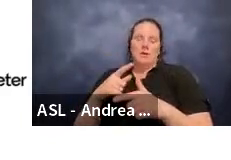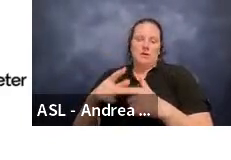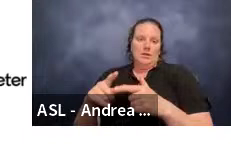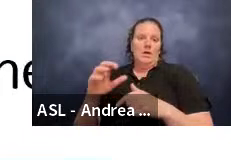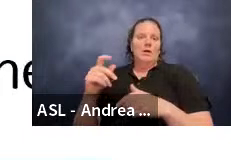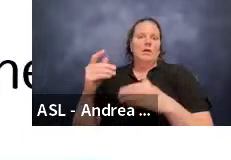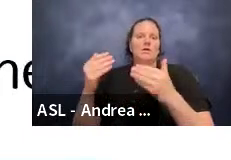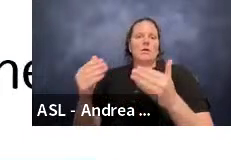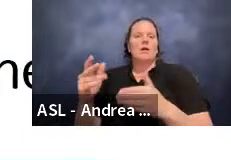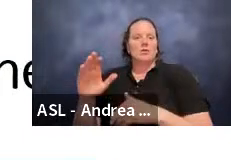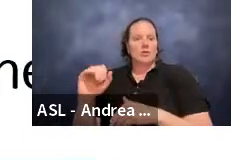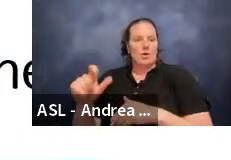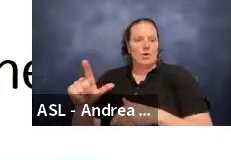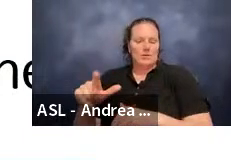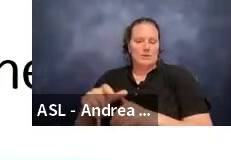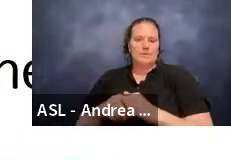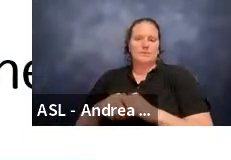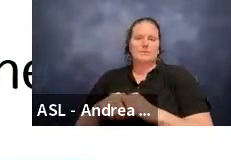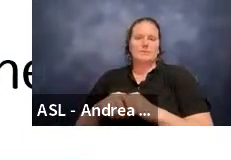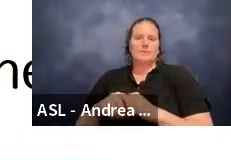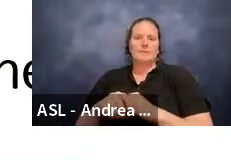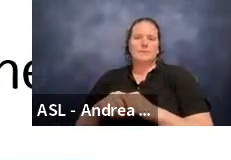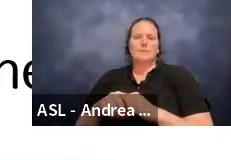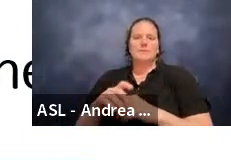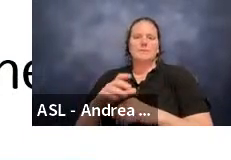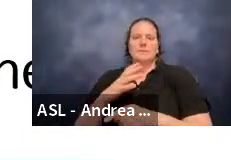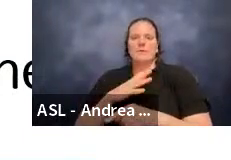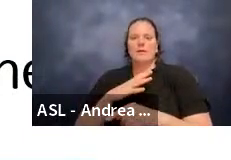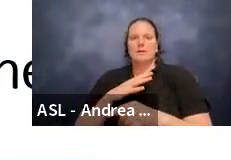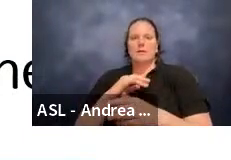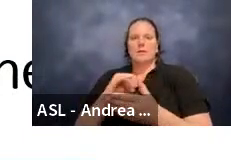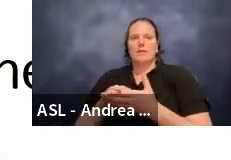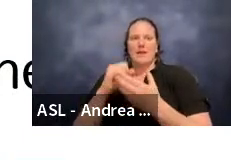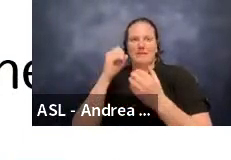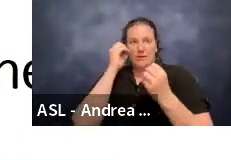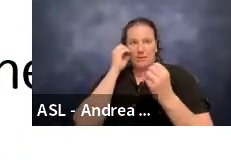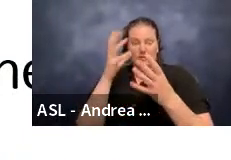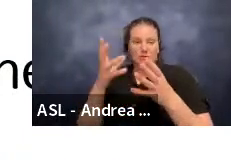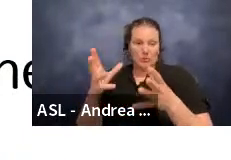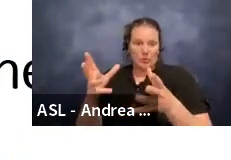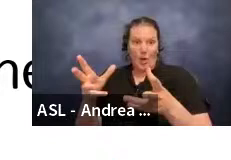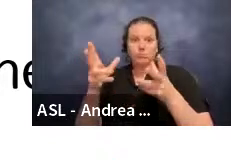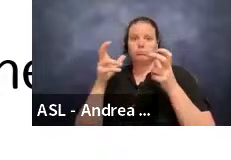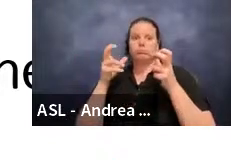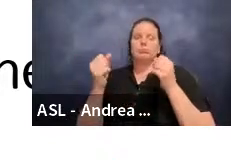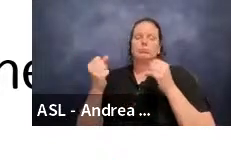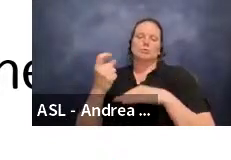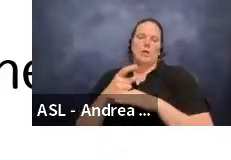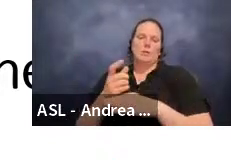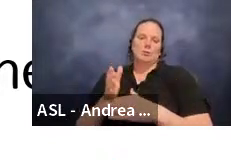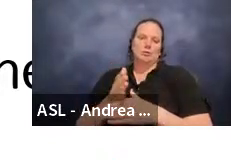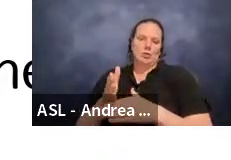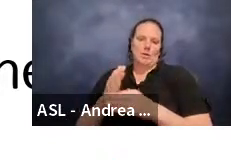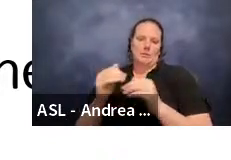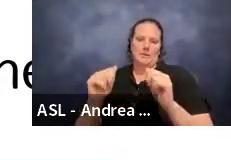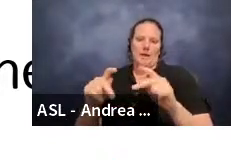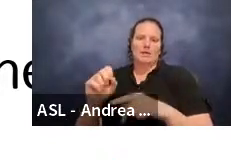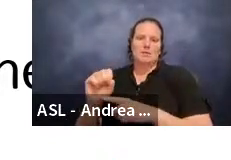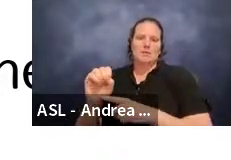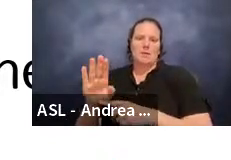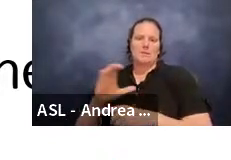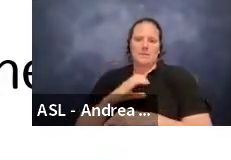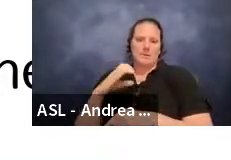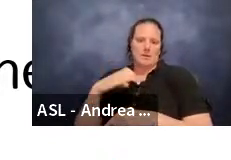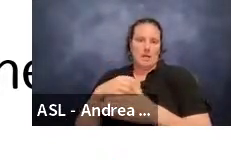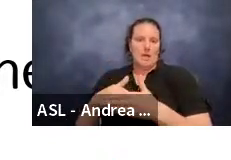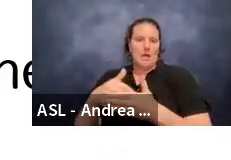go ahead, Carl. Okay. And I'll say this information that we're taking in today, we'll be sharing this back to the subcommittee at our